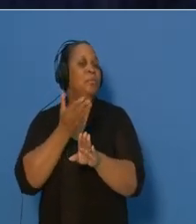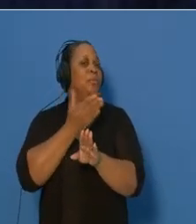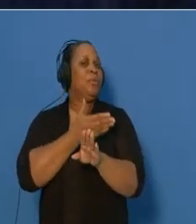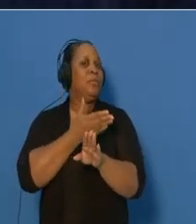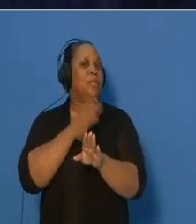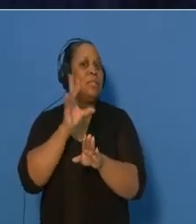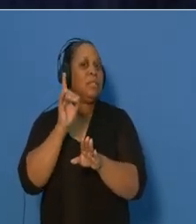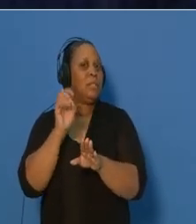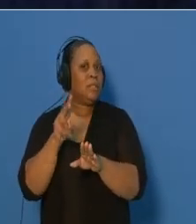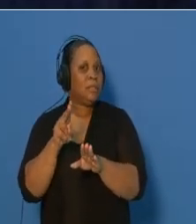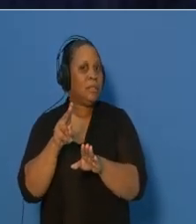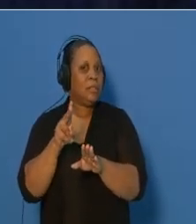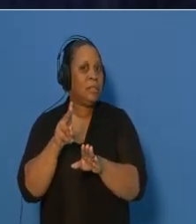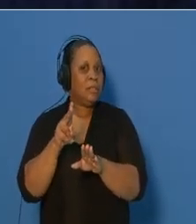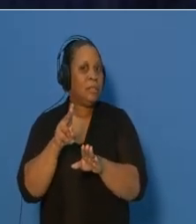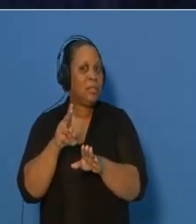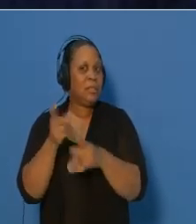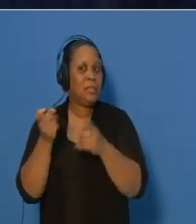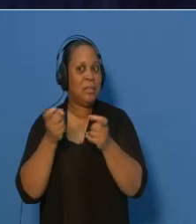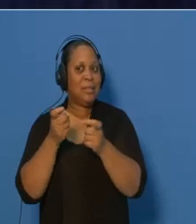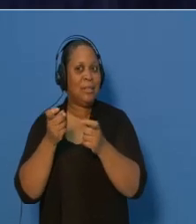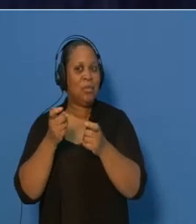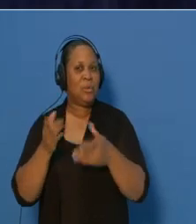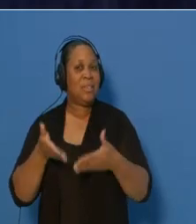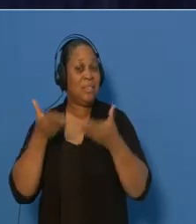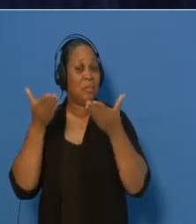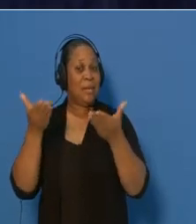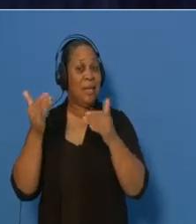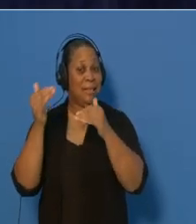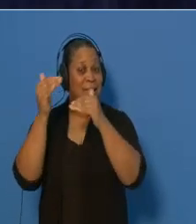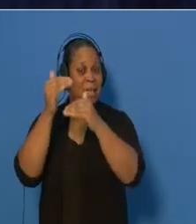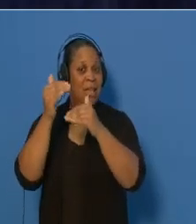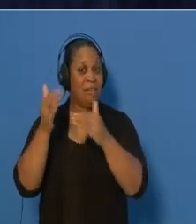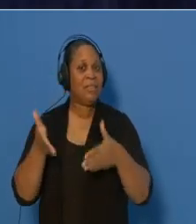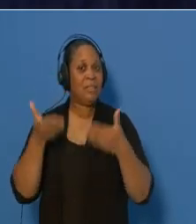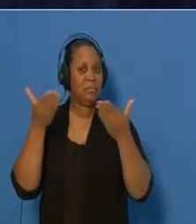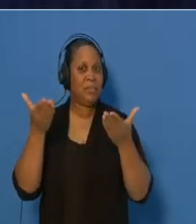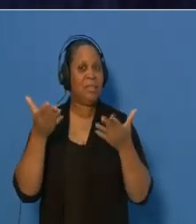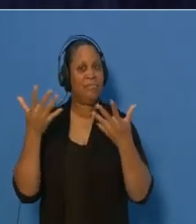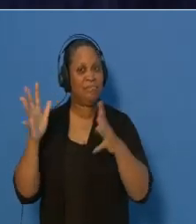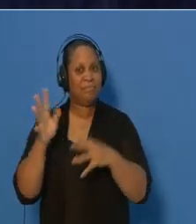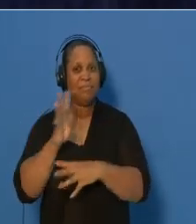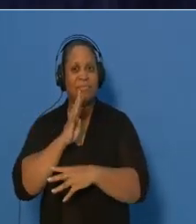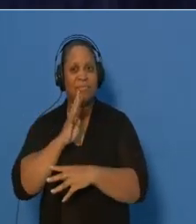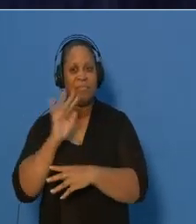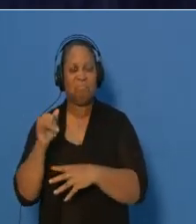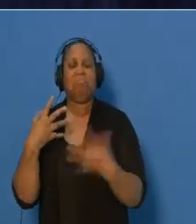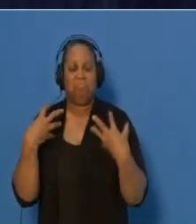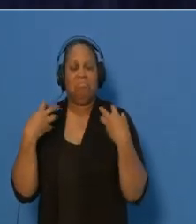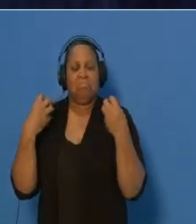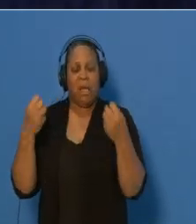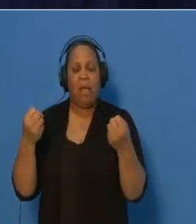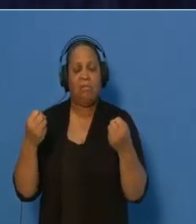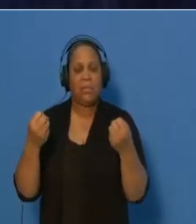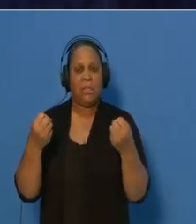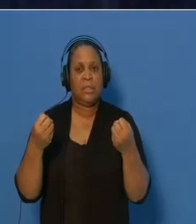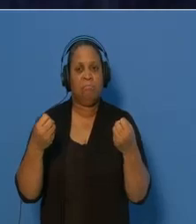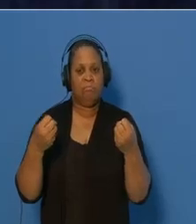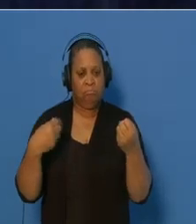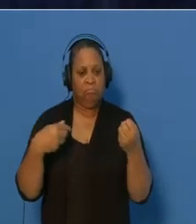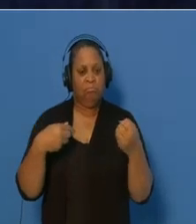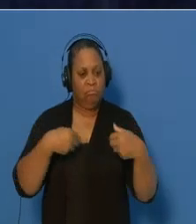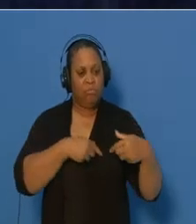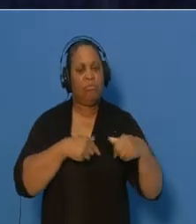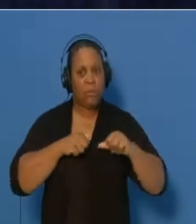this deals specifically with the supplies and the level of supplies, and we've spoken about that. and that we are confident that we have the ability to continue